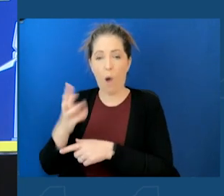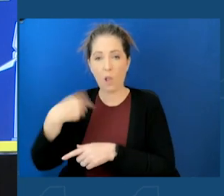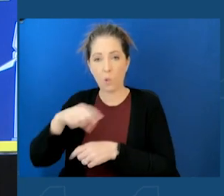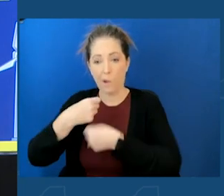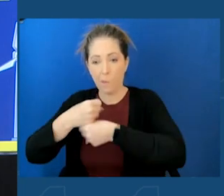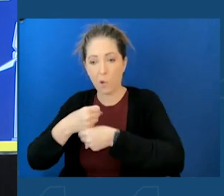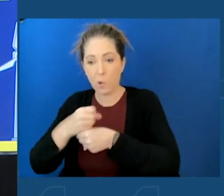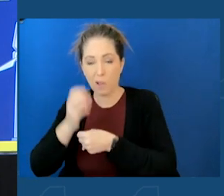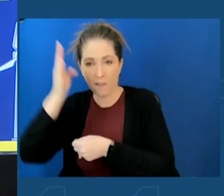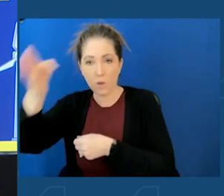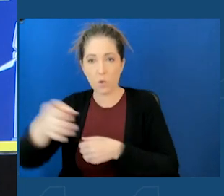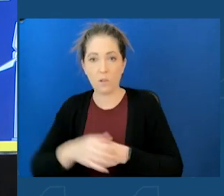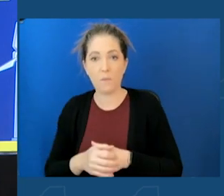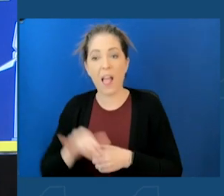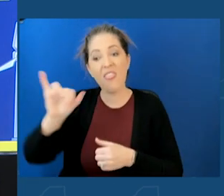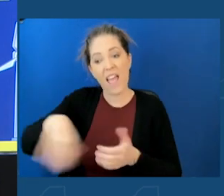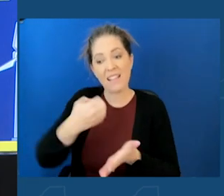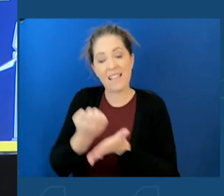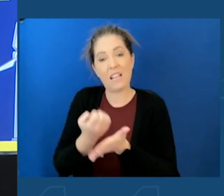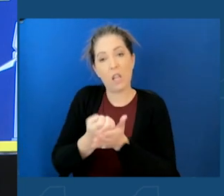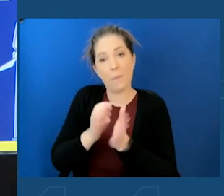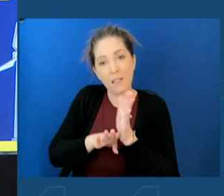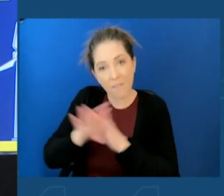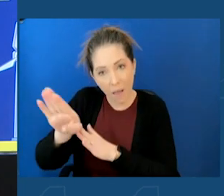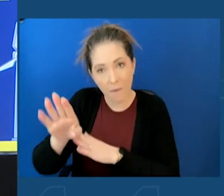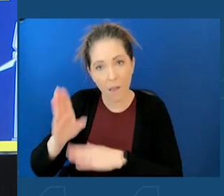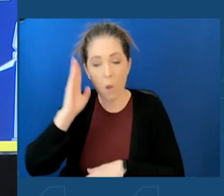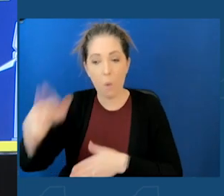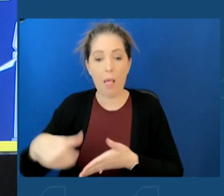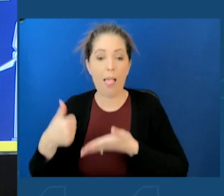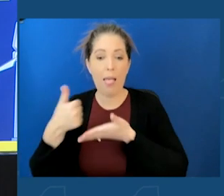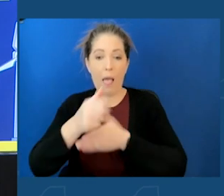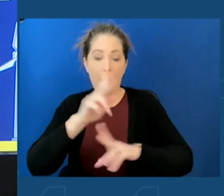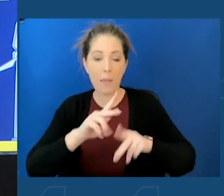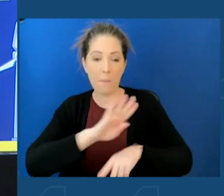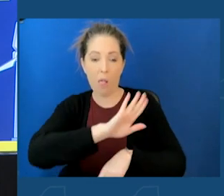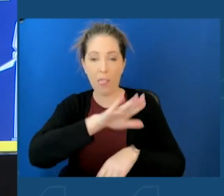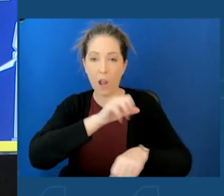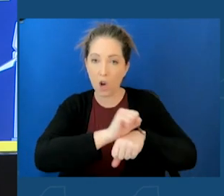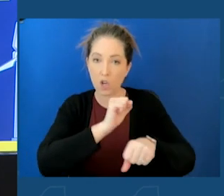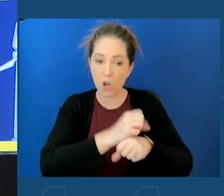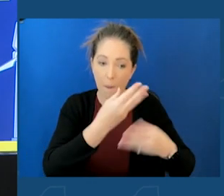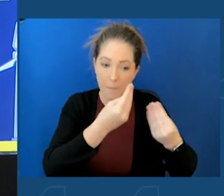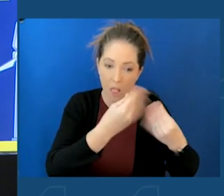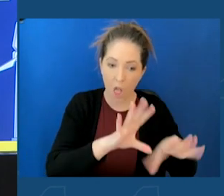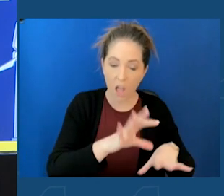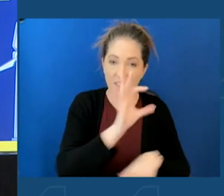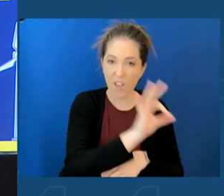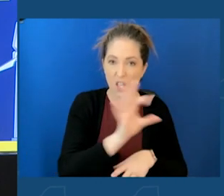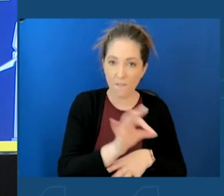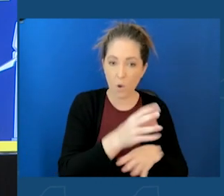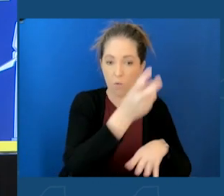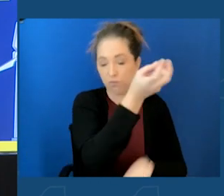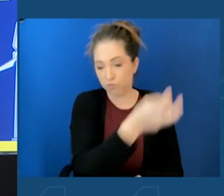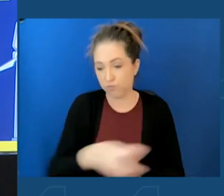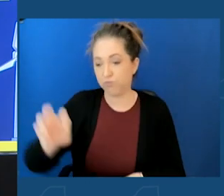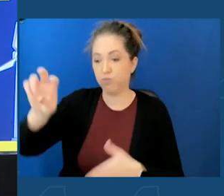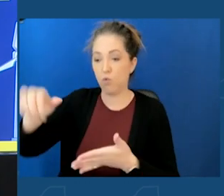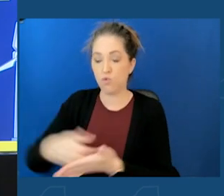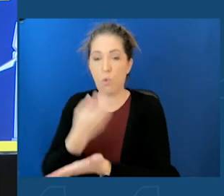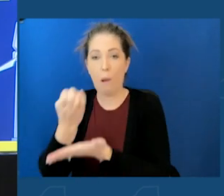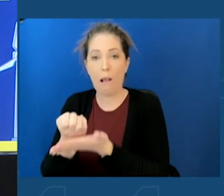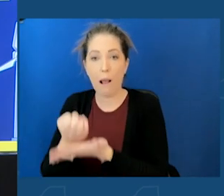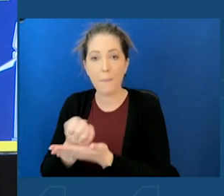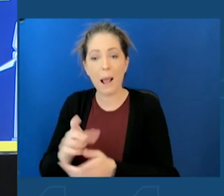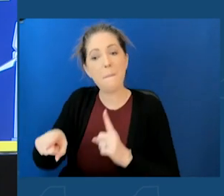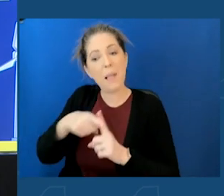development, and will help those that have lost their jobs from fossil fuels to transition to a new economy, and they could do it with skill.